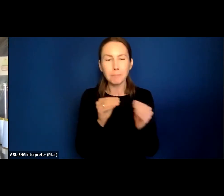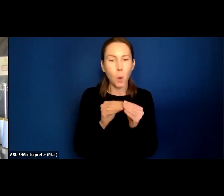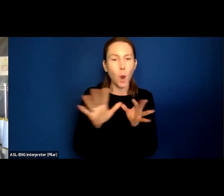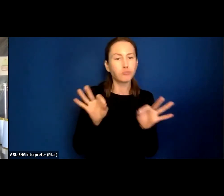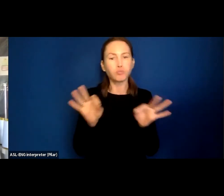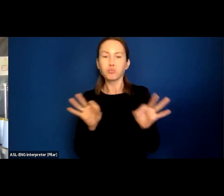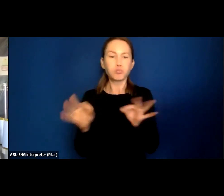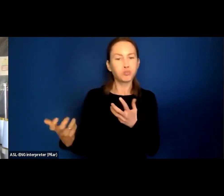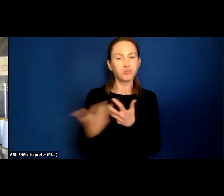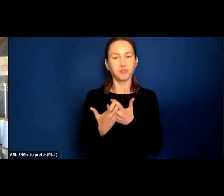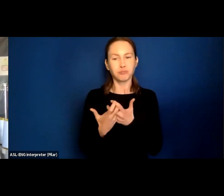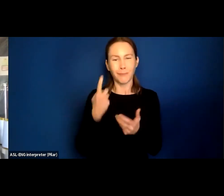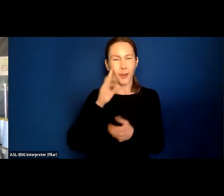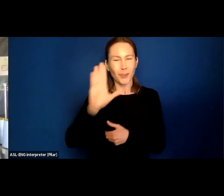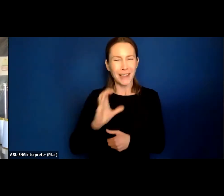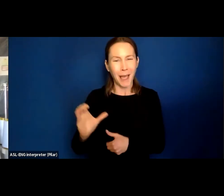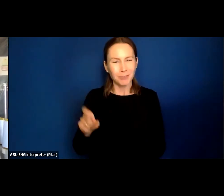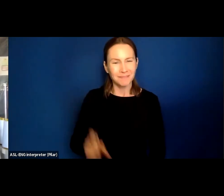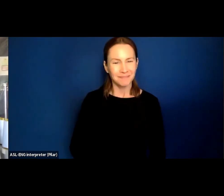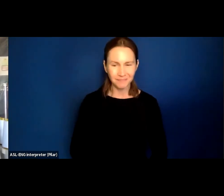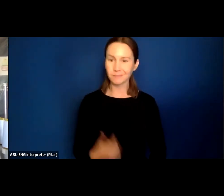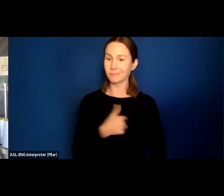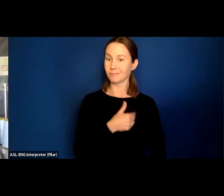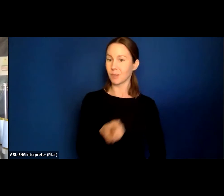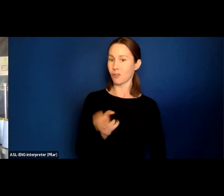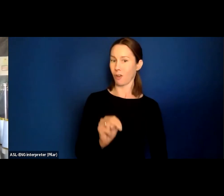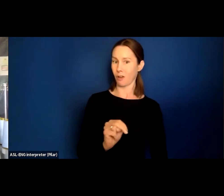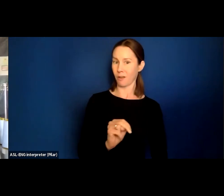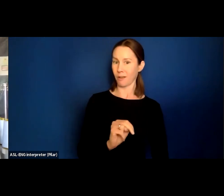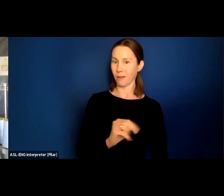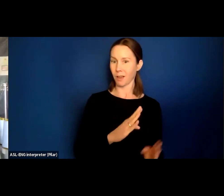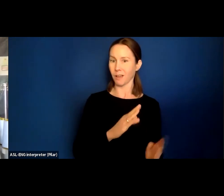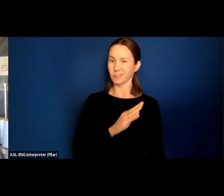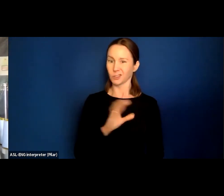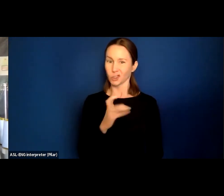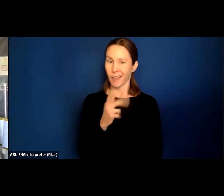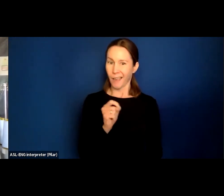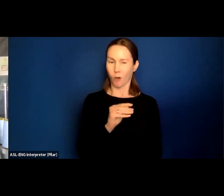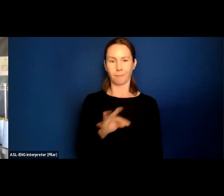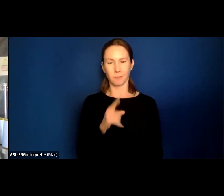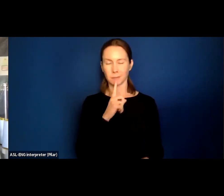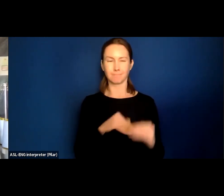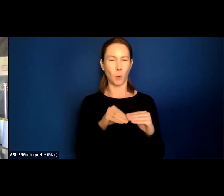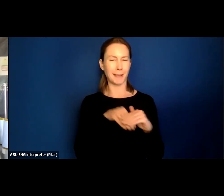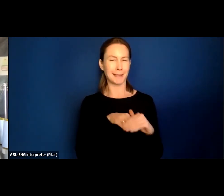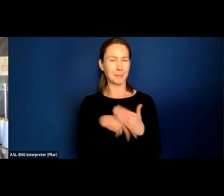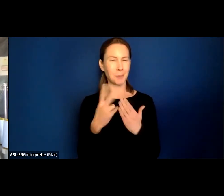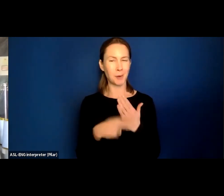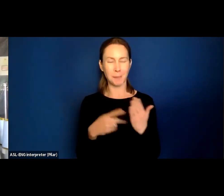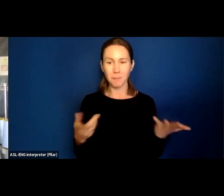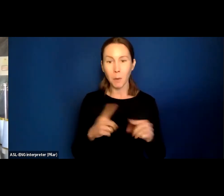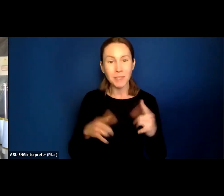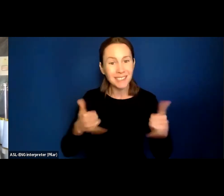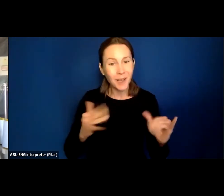for captions. We also have turned off chat today to make this a more accessible program, but we really still want some of